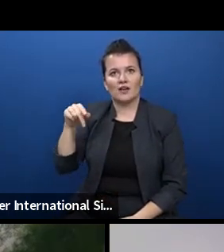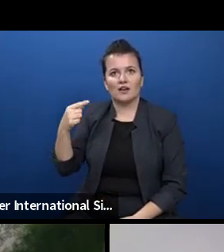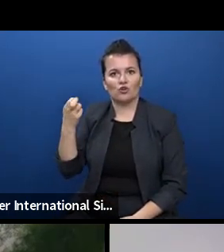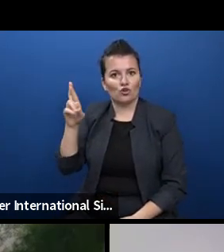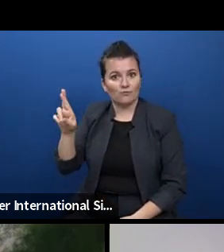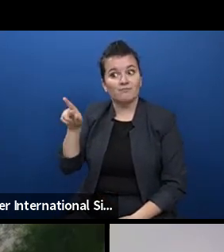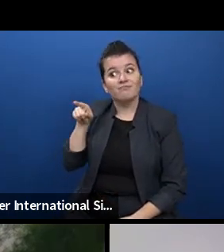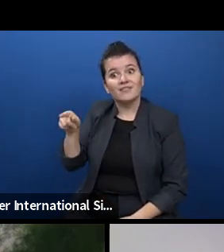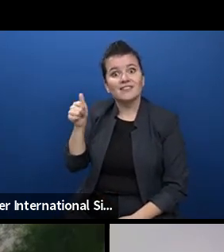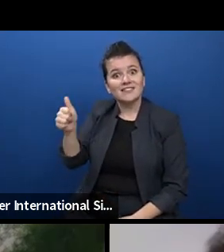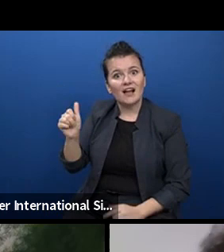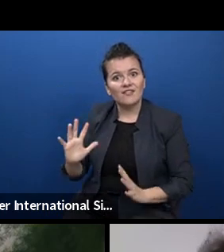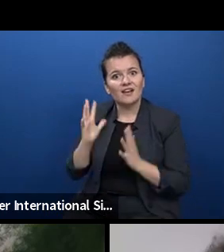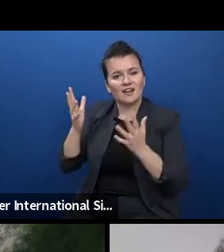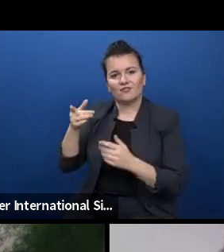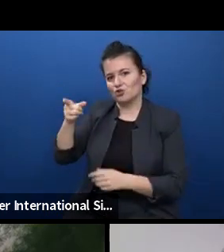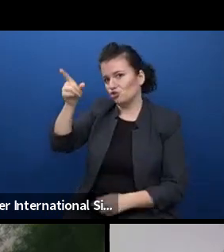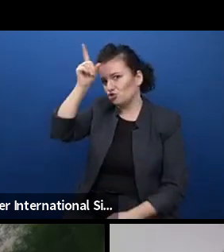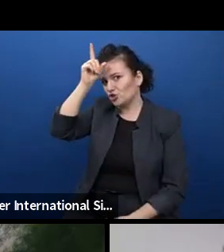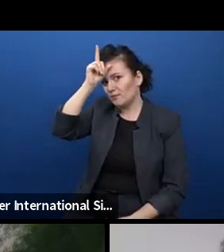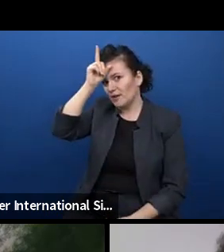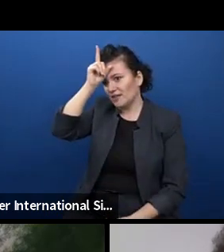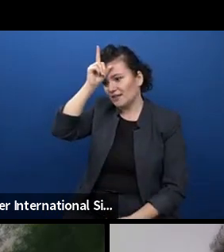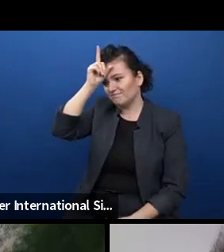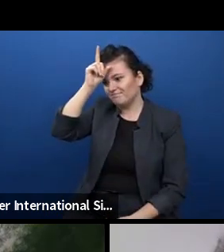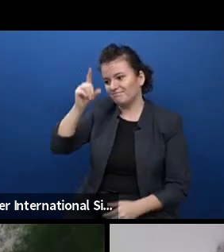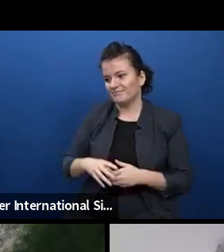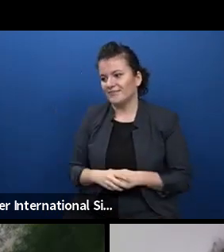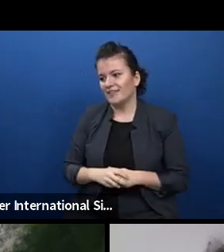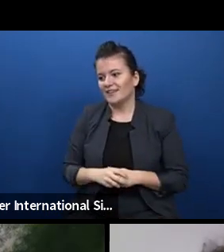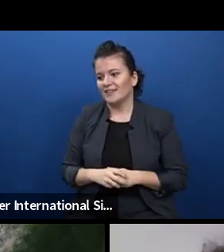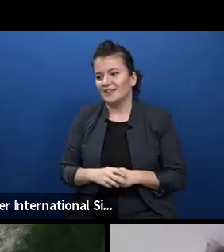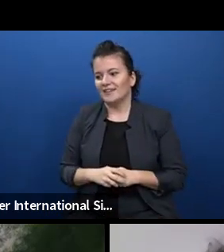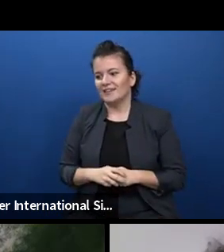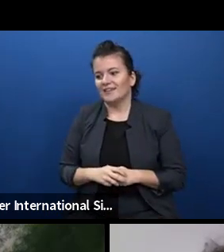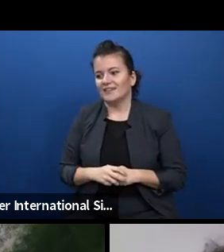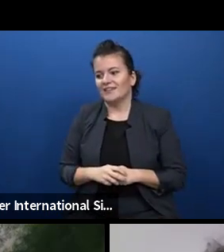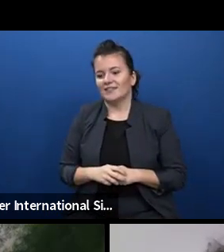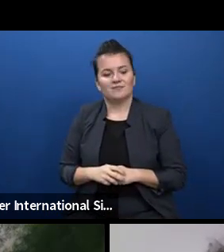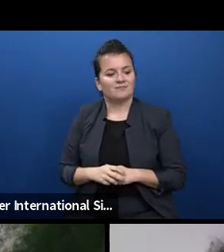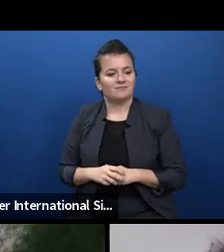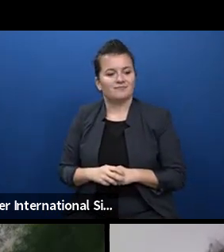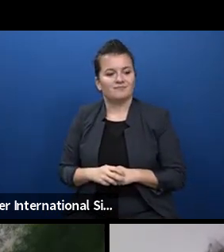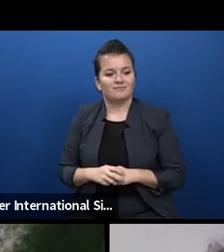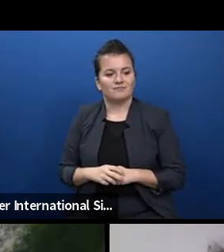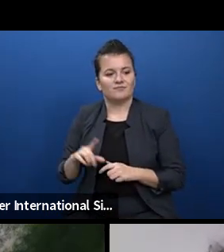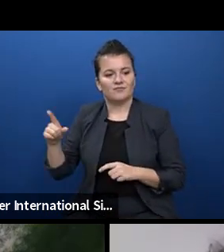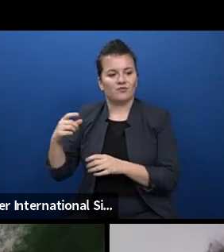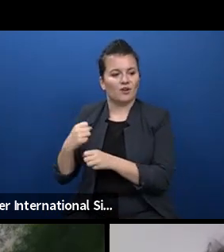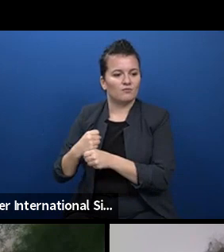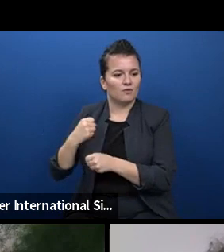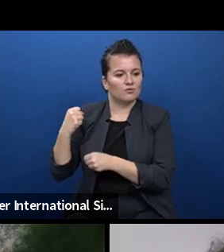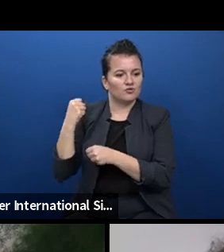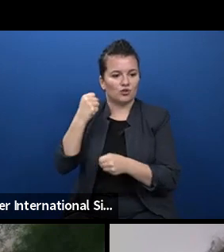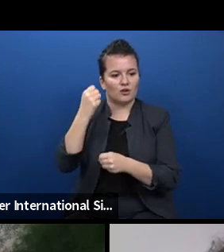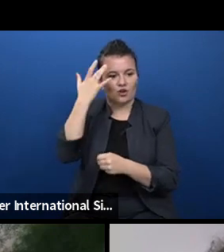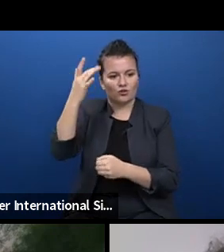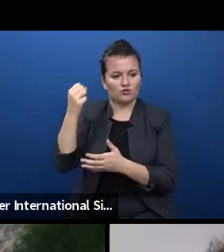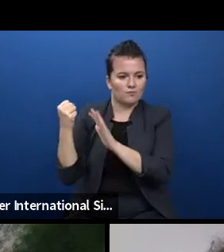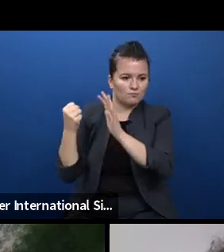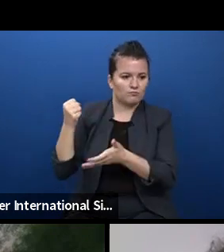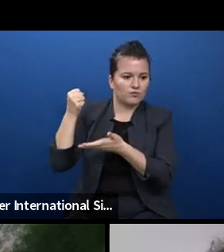Kulturstiftung des Bundes, when I say it in German, but you can say it in English. Please introduce. you.